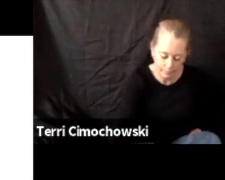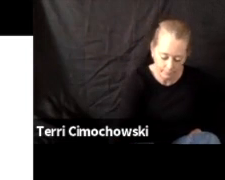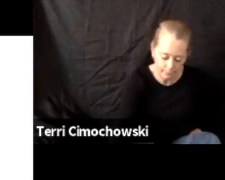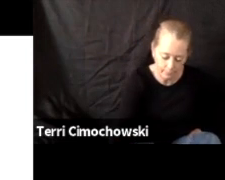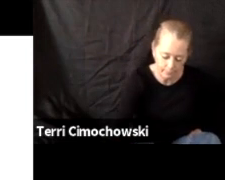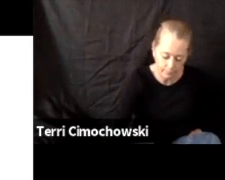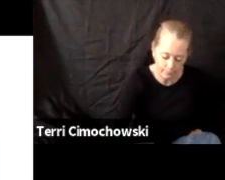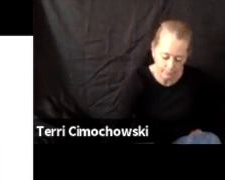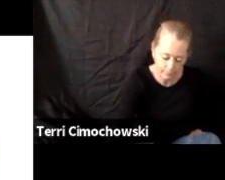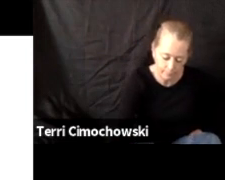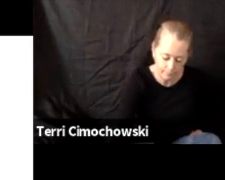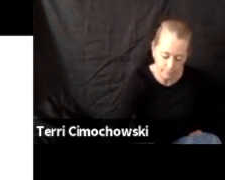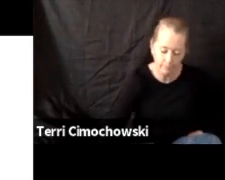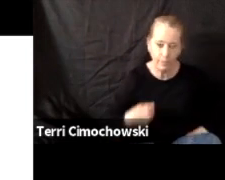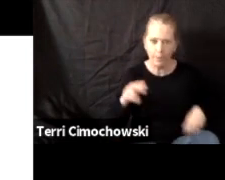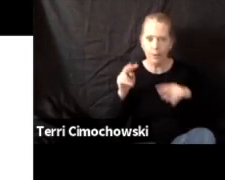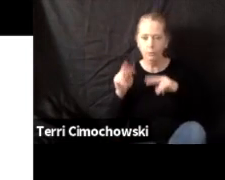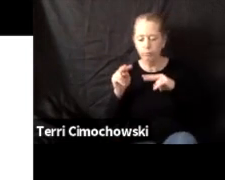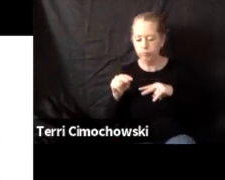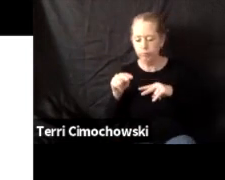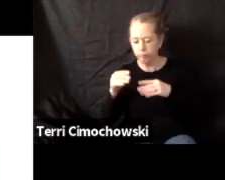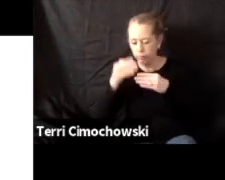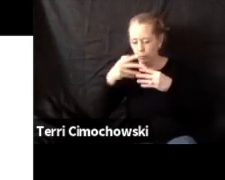Just scoping through some more of the questions.